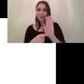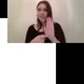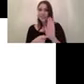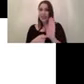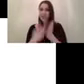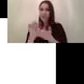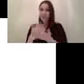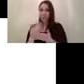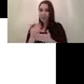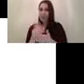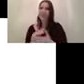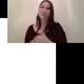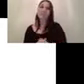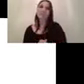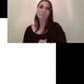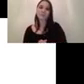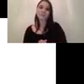case.